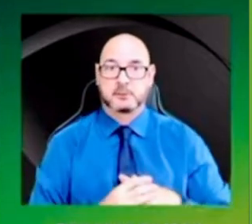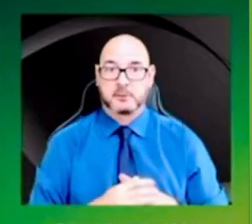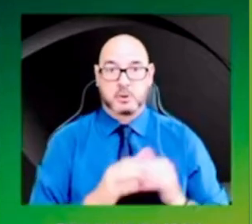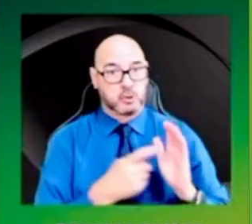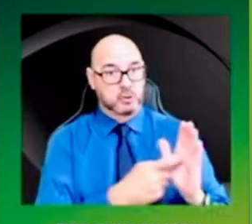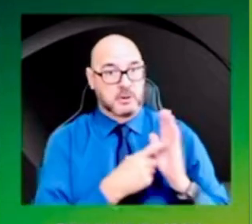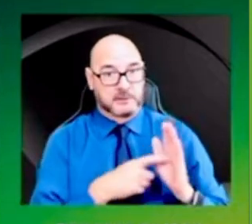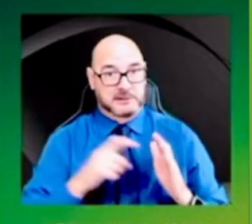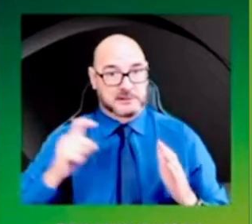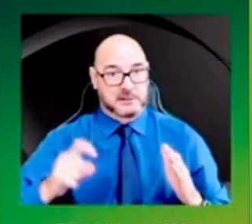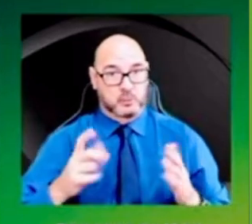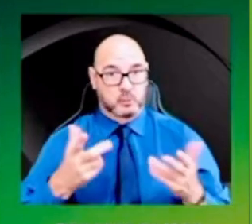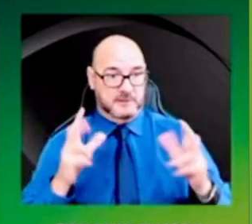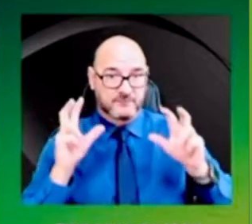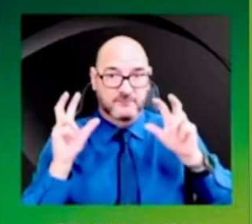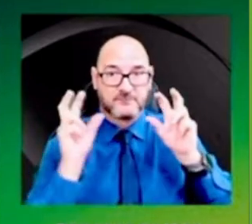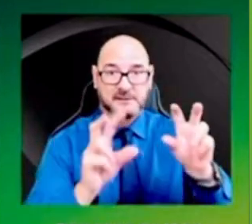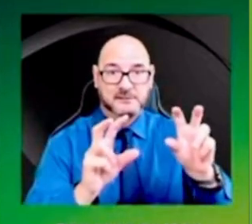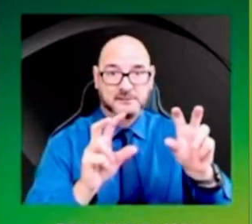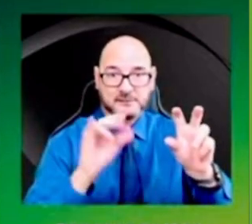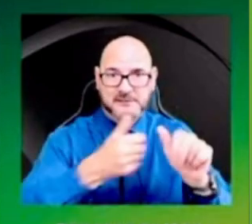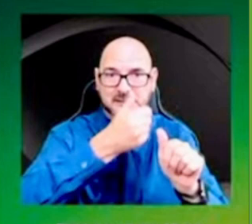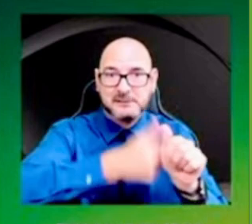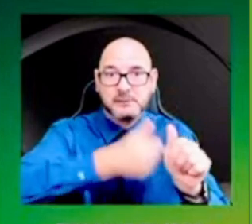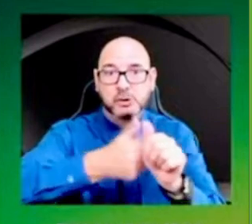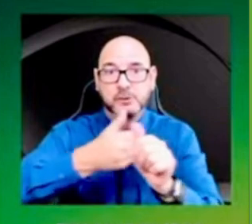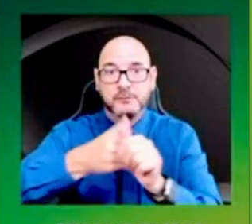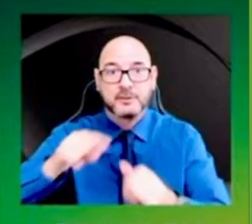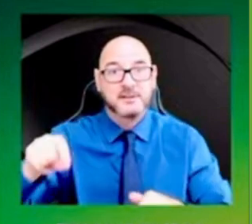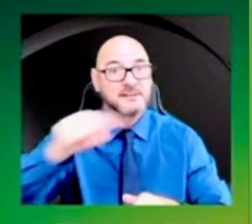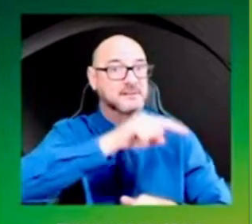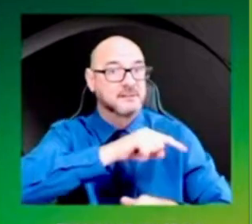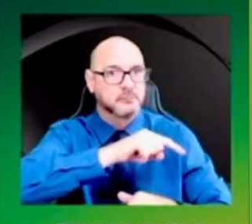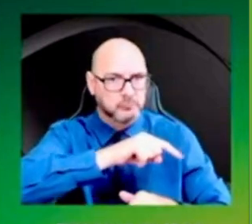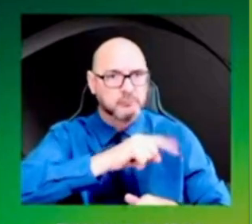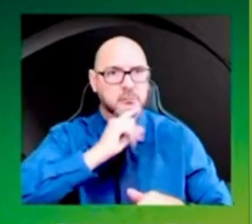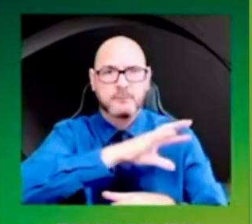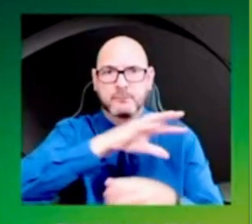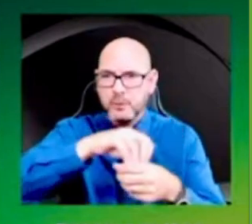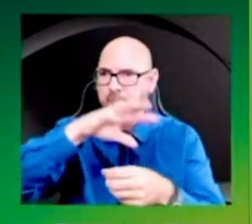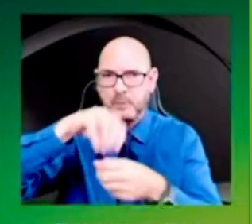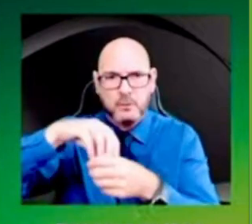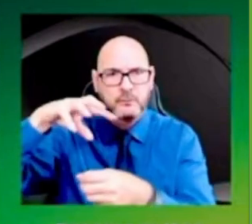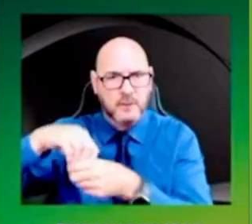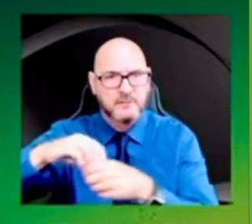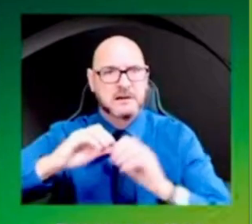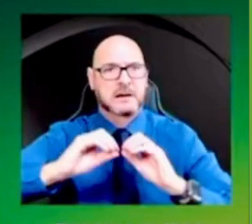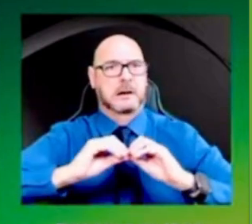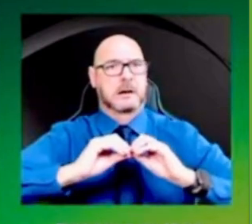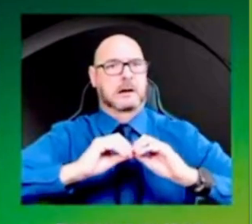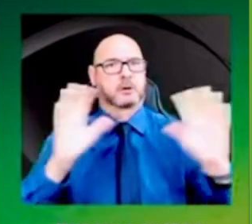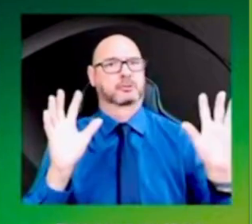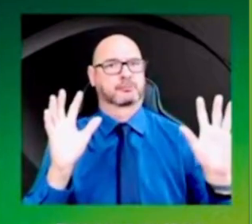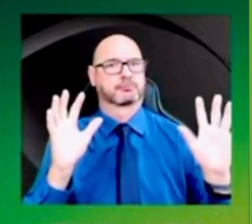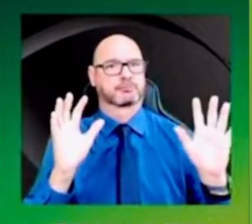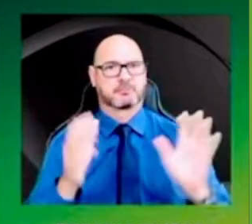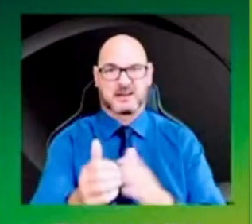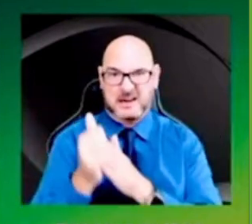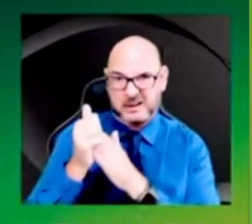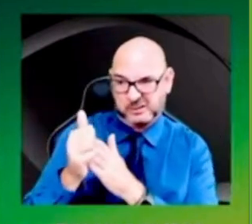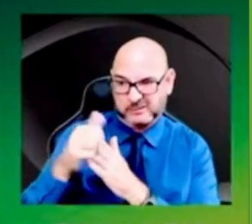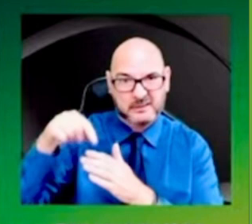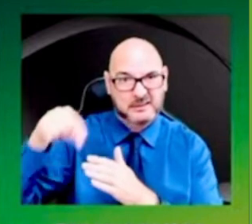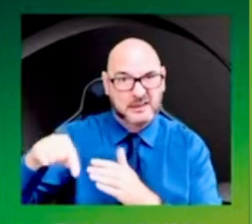these engagements, it has been clear there is a strong desire from leaders on this continent,